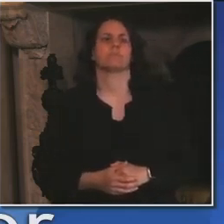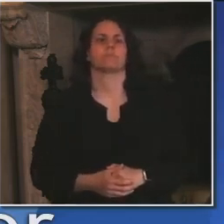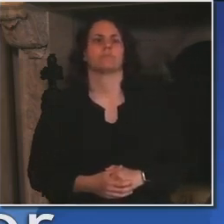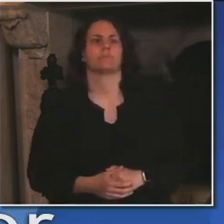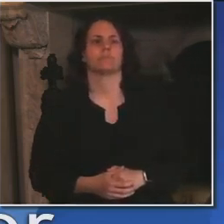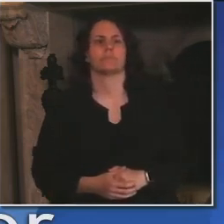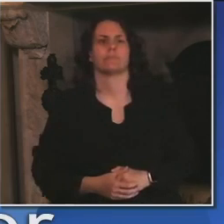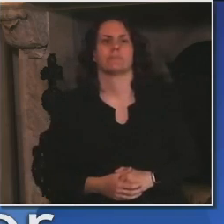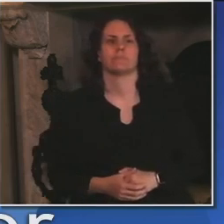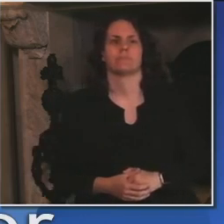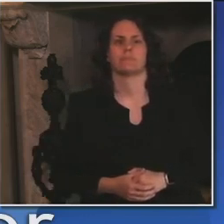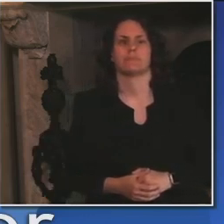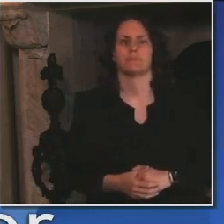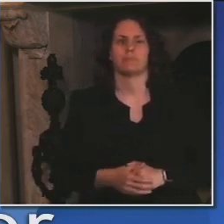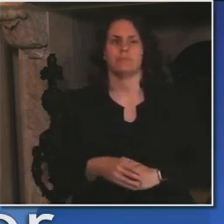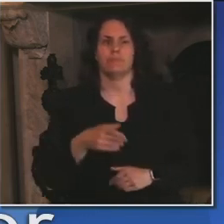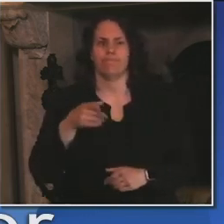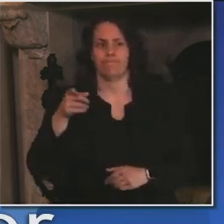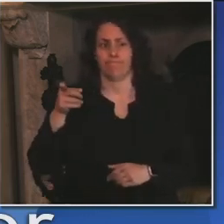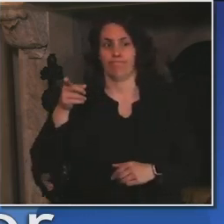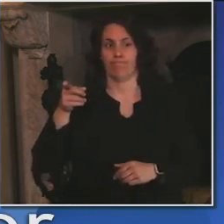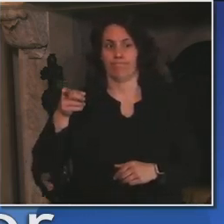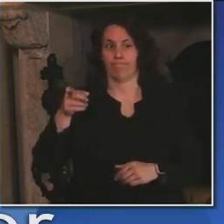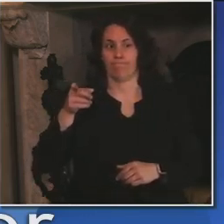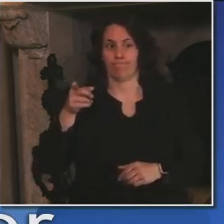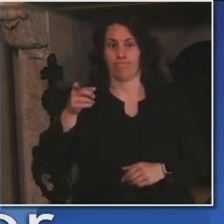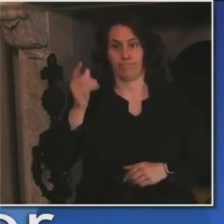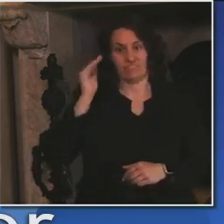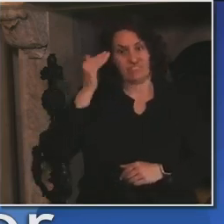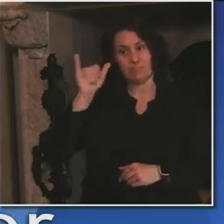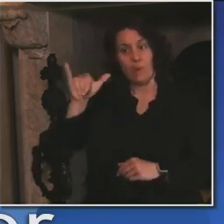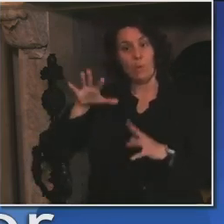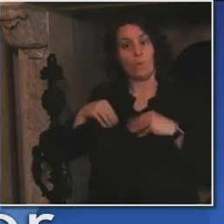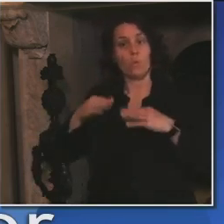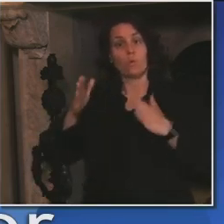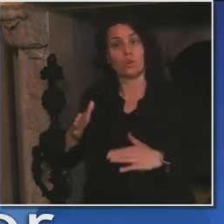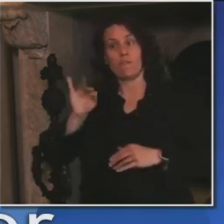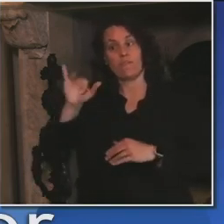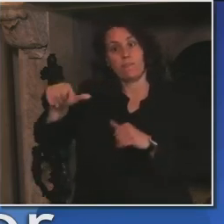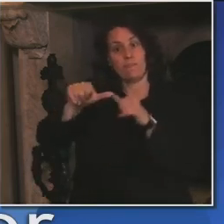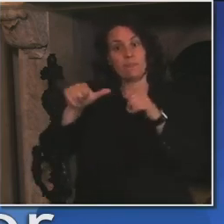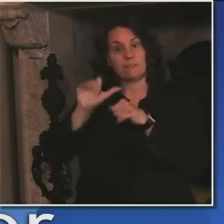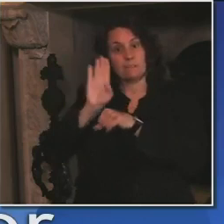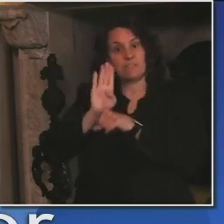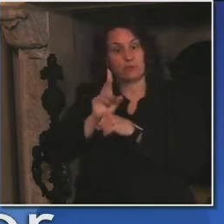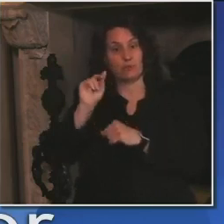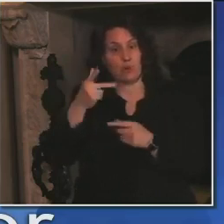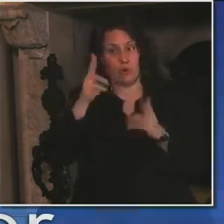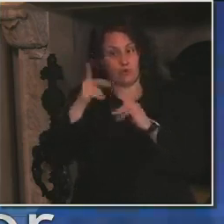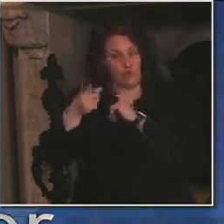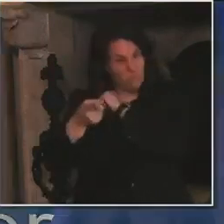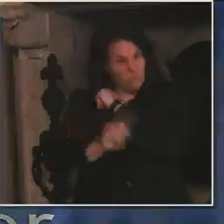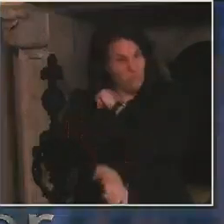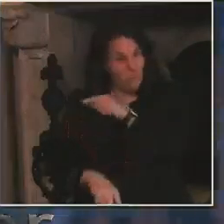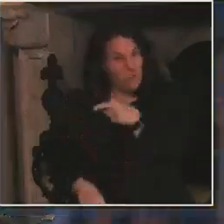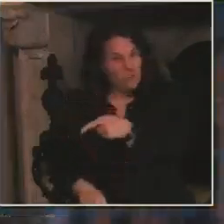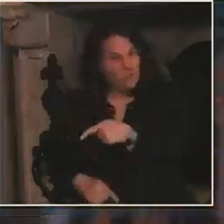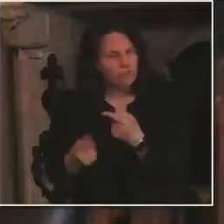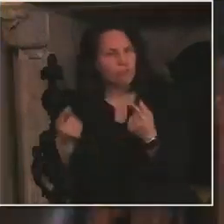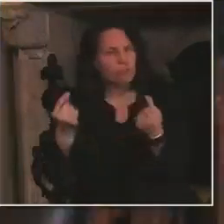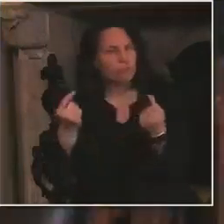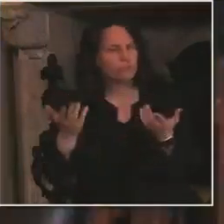told she's going to be facing charges and now that she could be doing these curbside services. Sure. This is Ryan Nilsestuen, and I'd